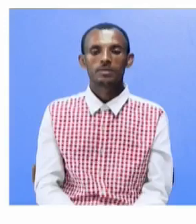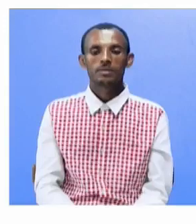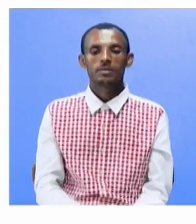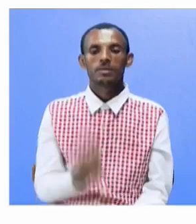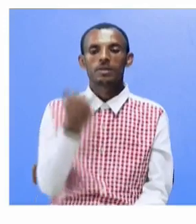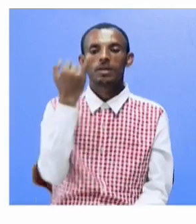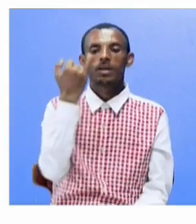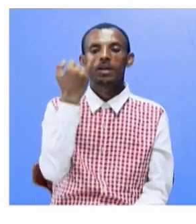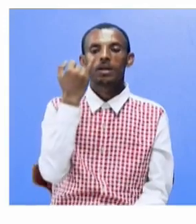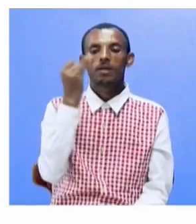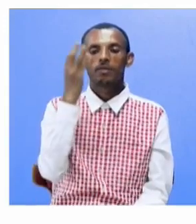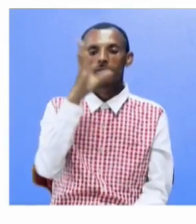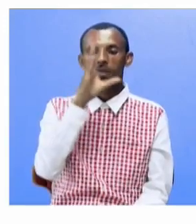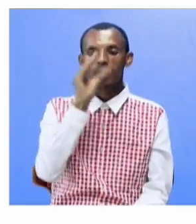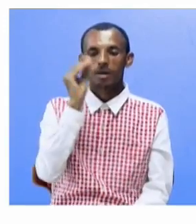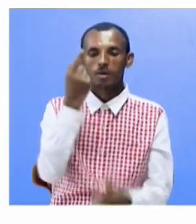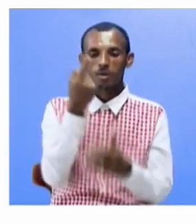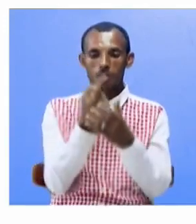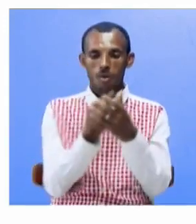if and only if